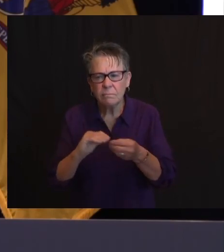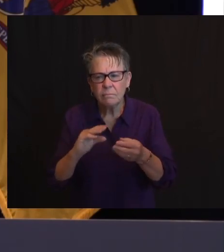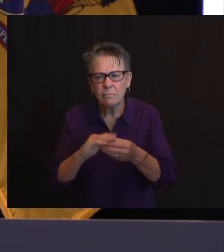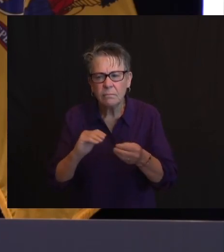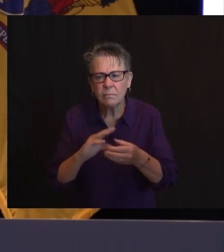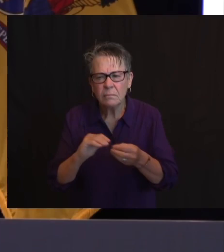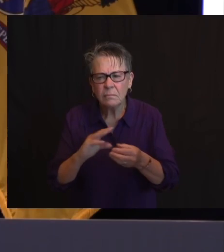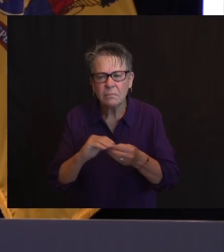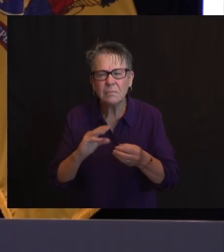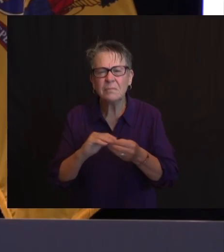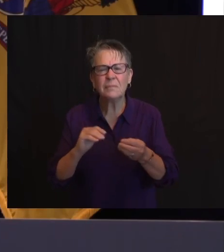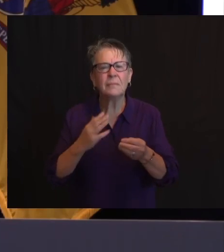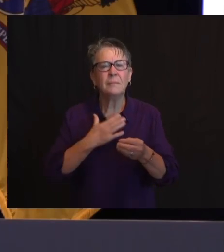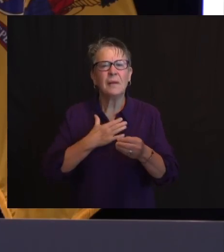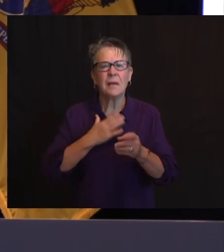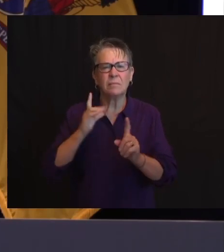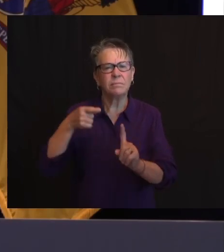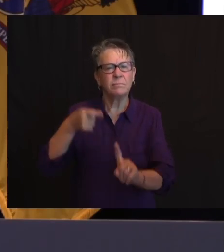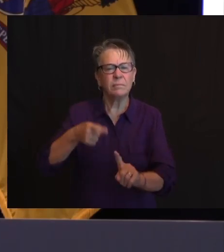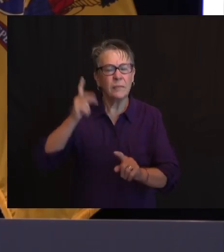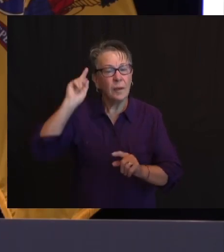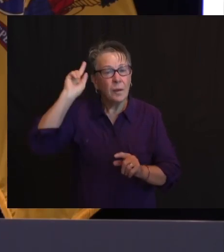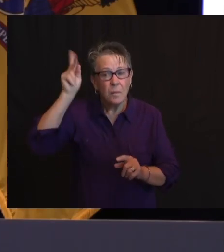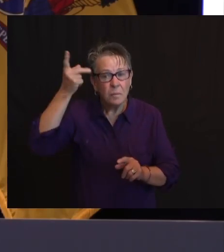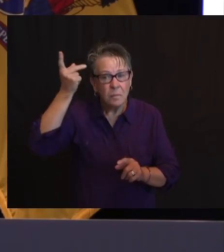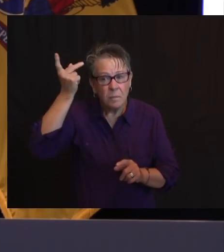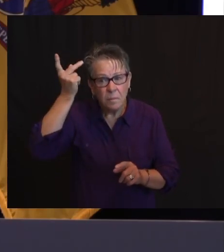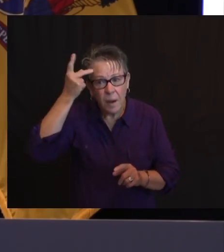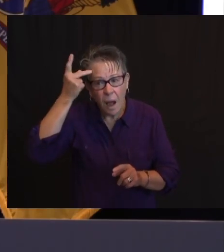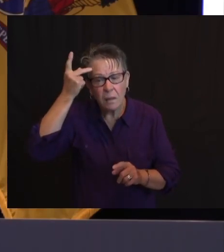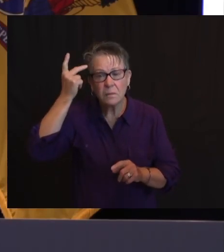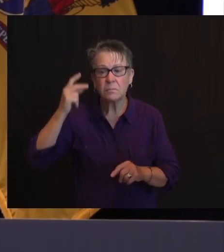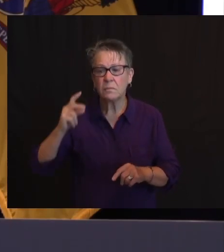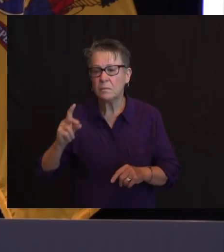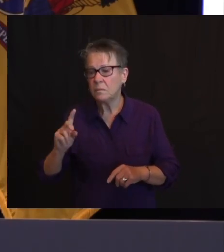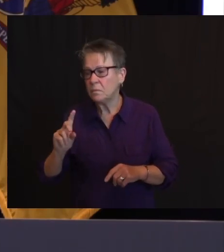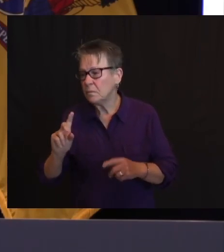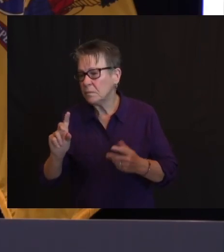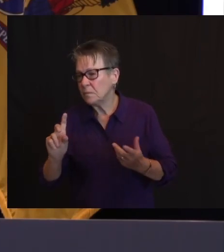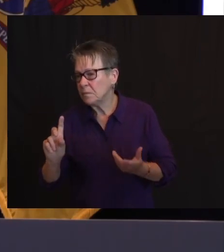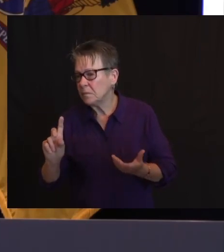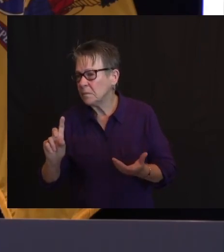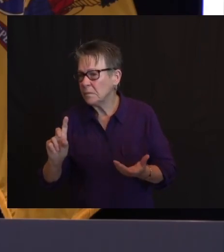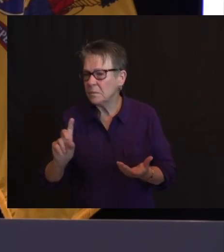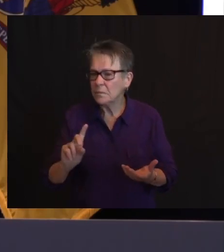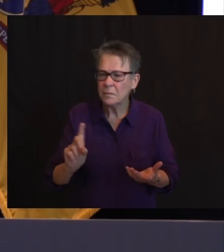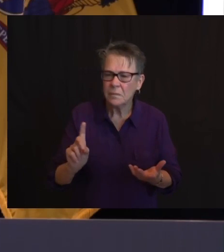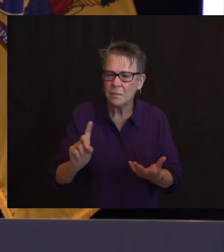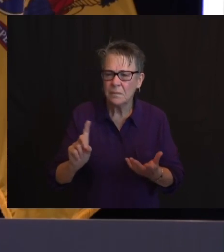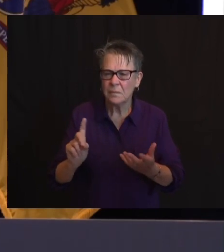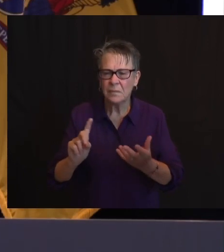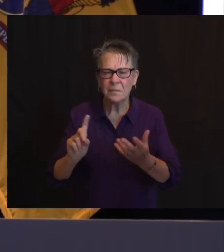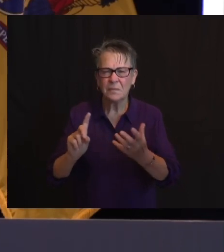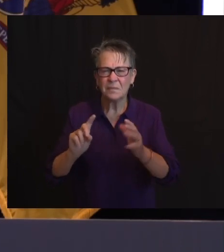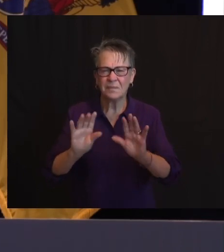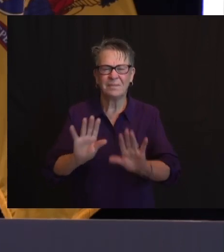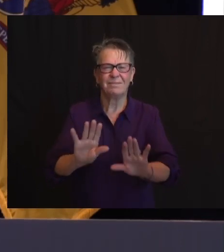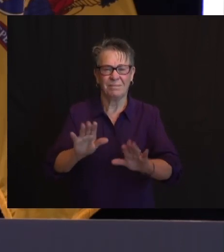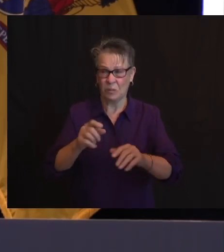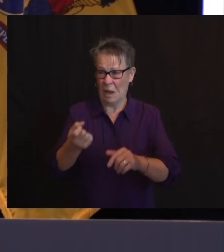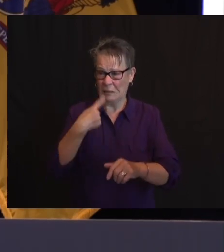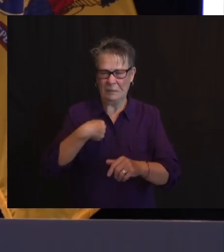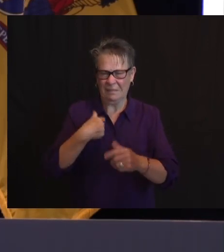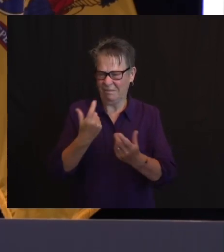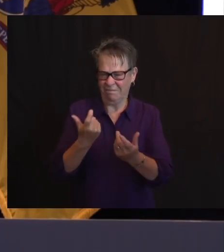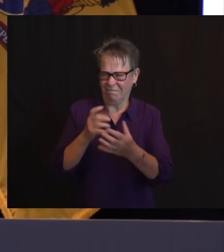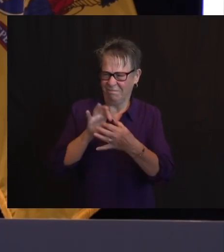of the aisle, have been beyond reproach in terms of their independence is really discouraging. And we have tried, I will